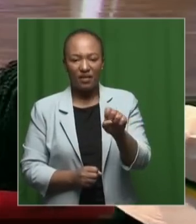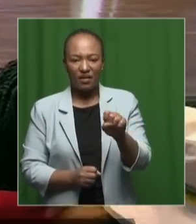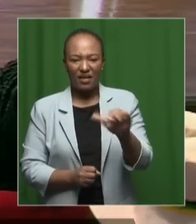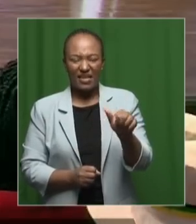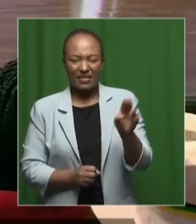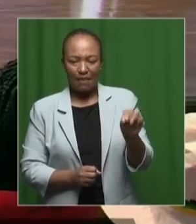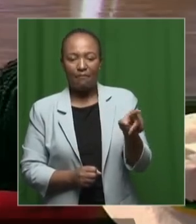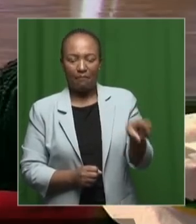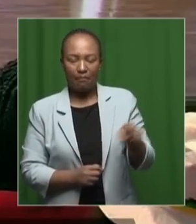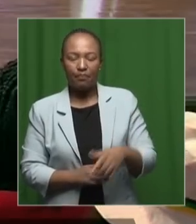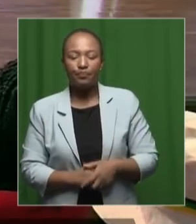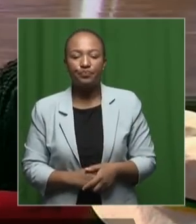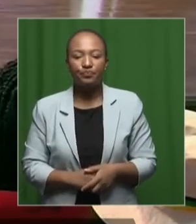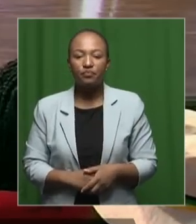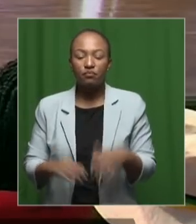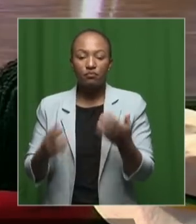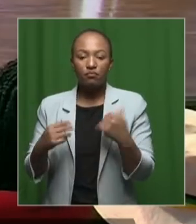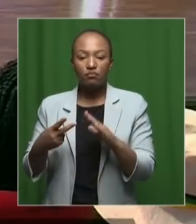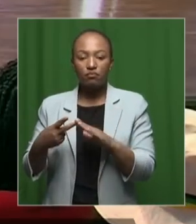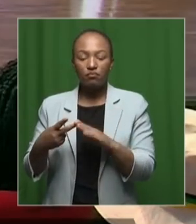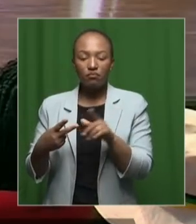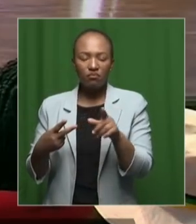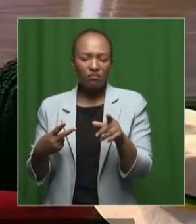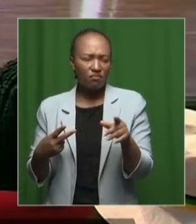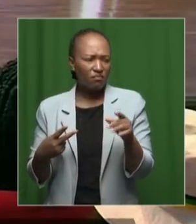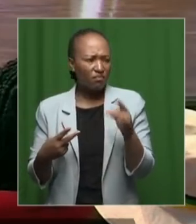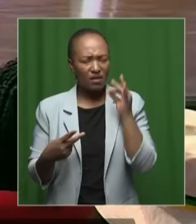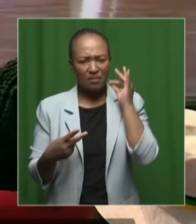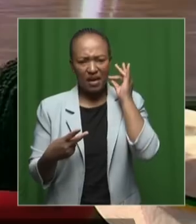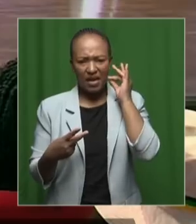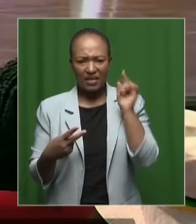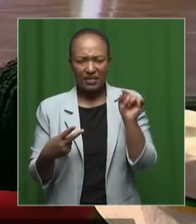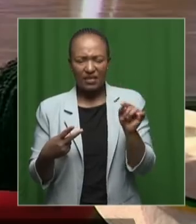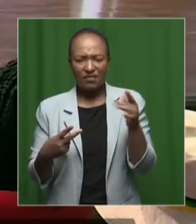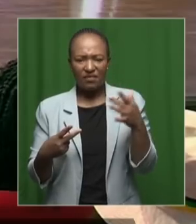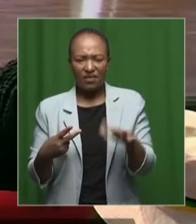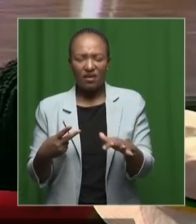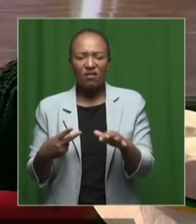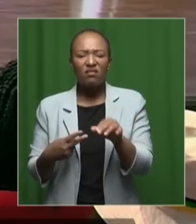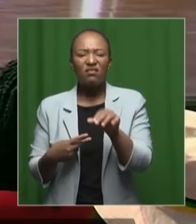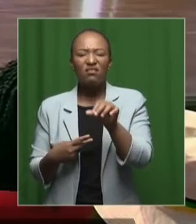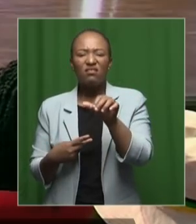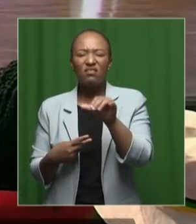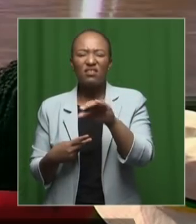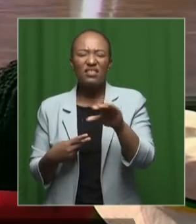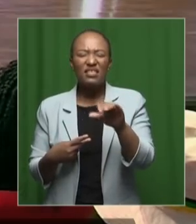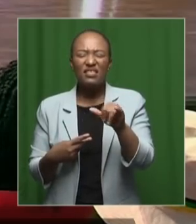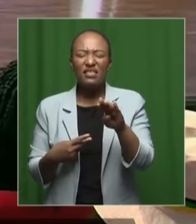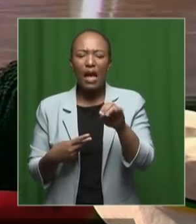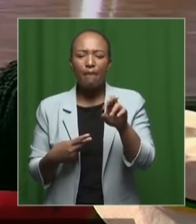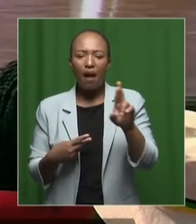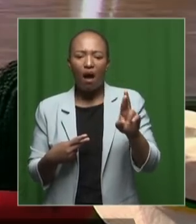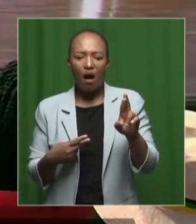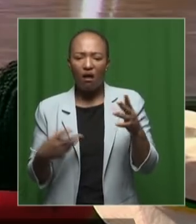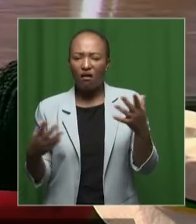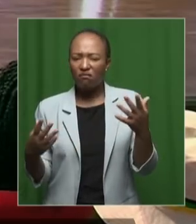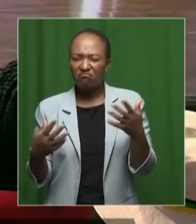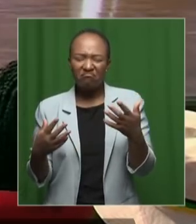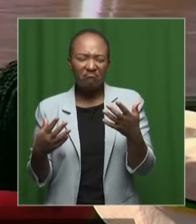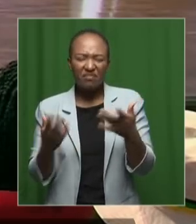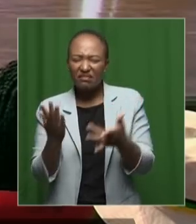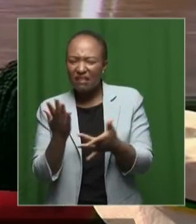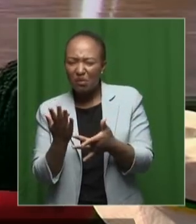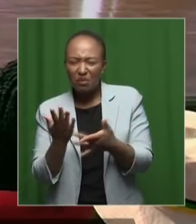of the, I think I heard something about cyber trade and all of that, and I wasn't